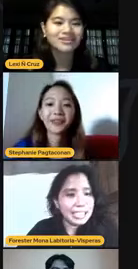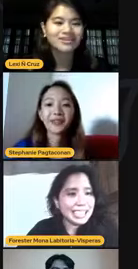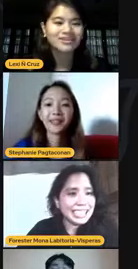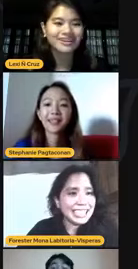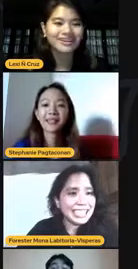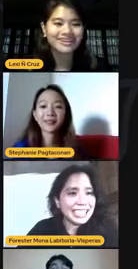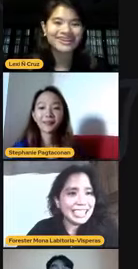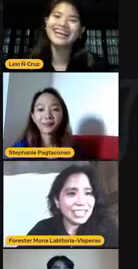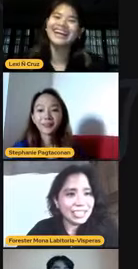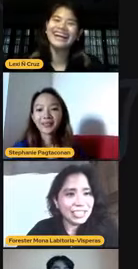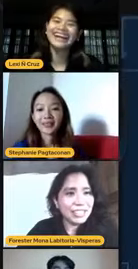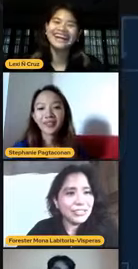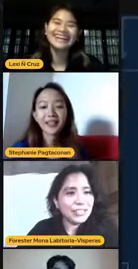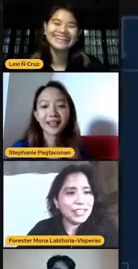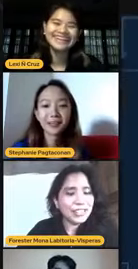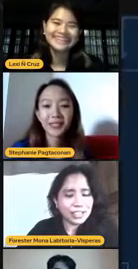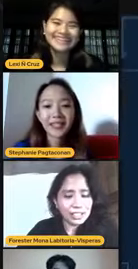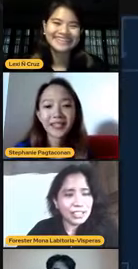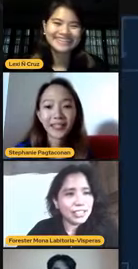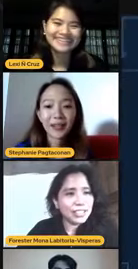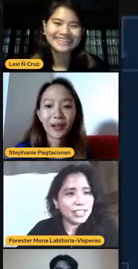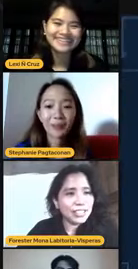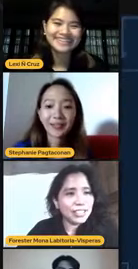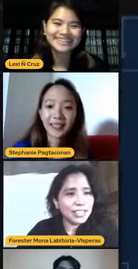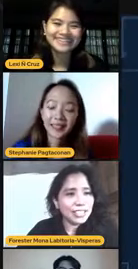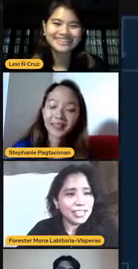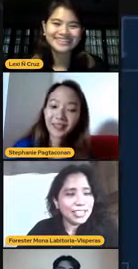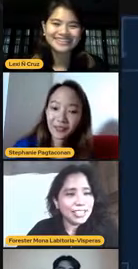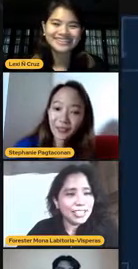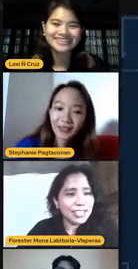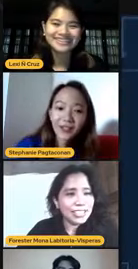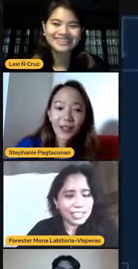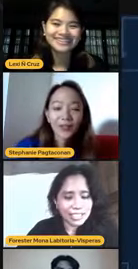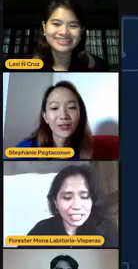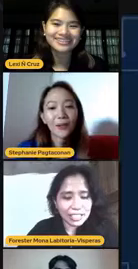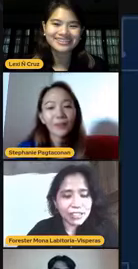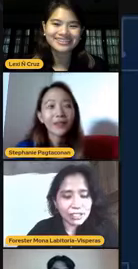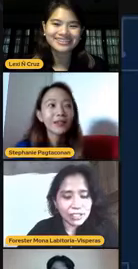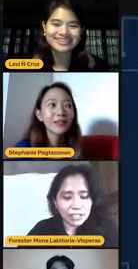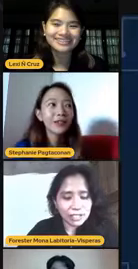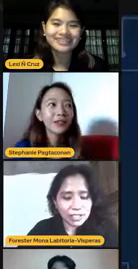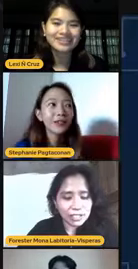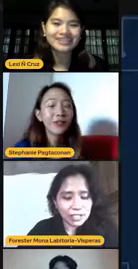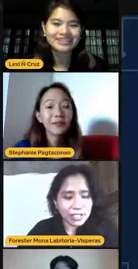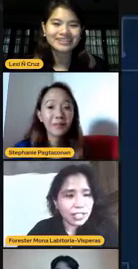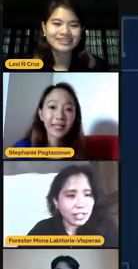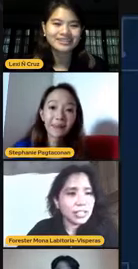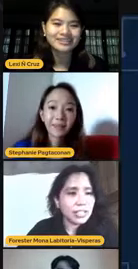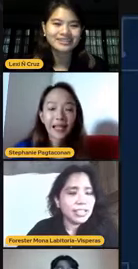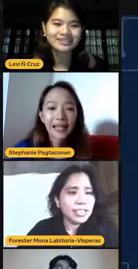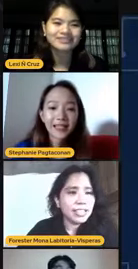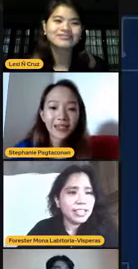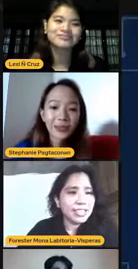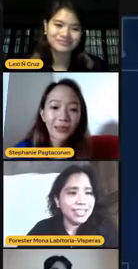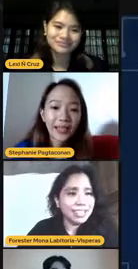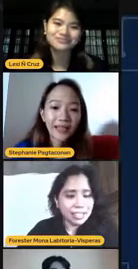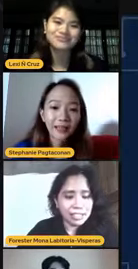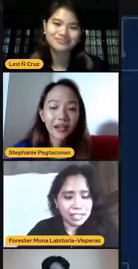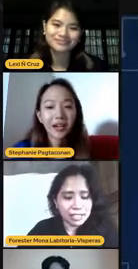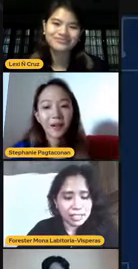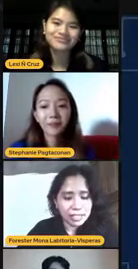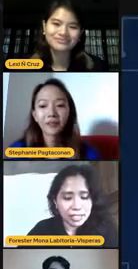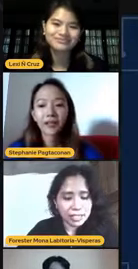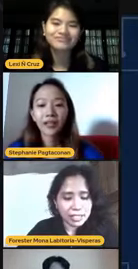anyway, I think she's experiencing some technical difficulties also. Siguro for me, as a